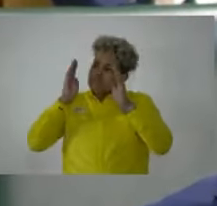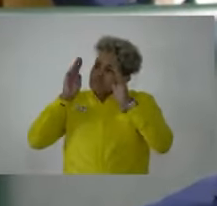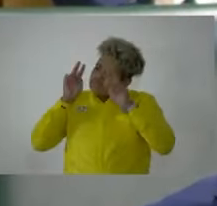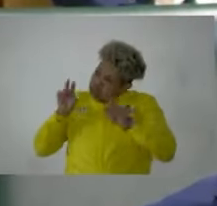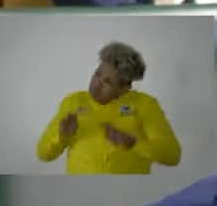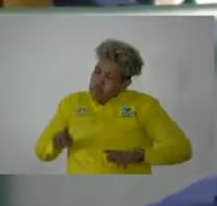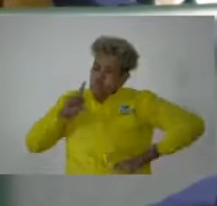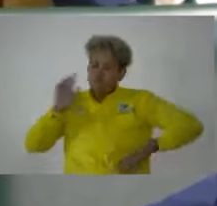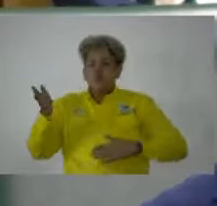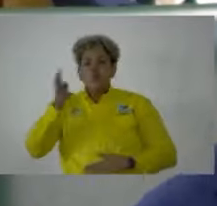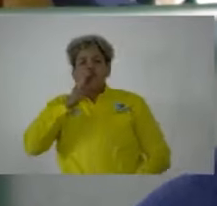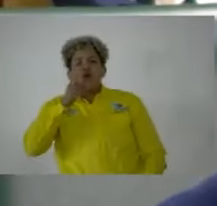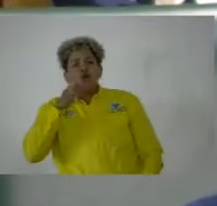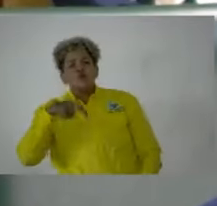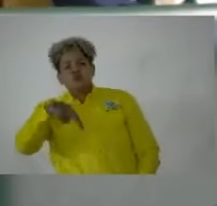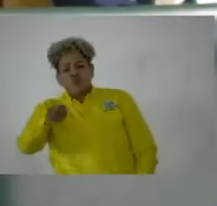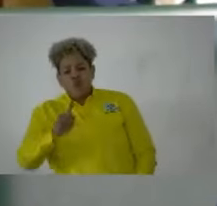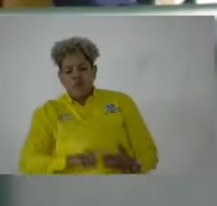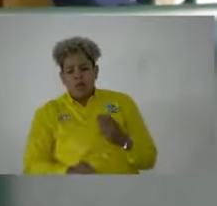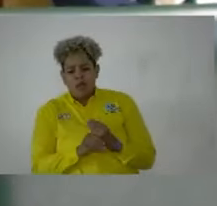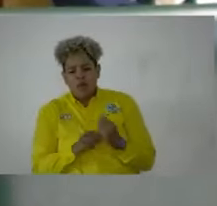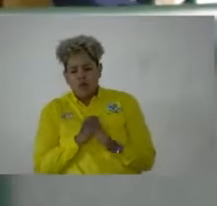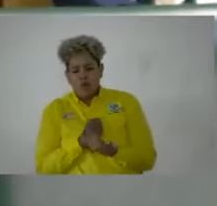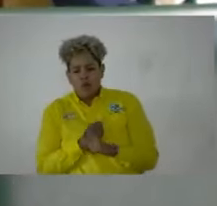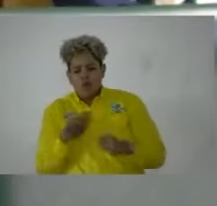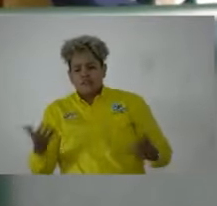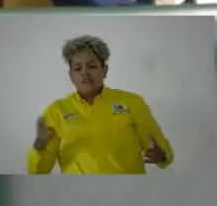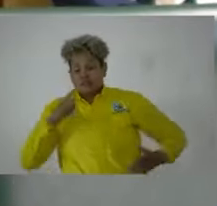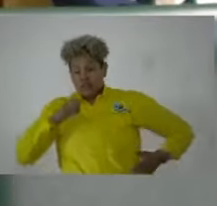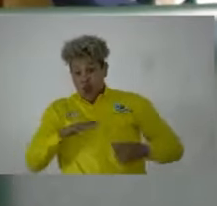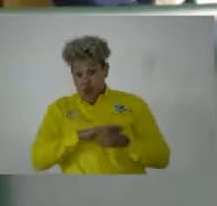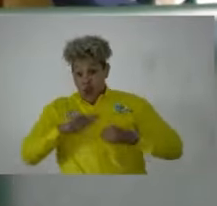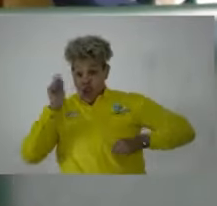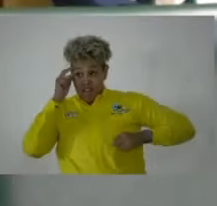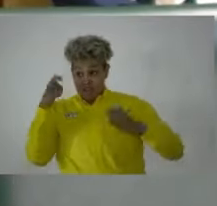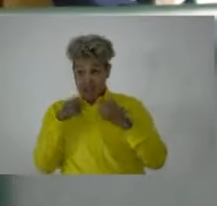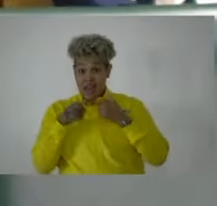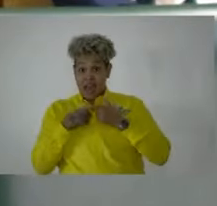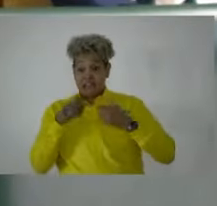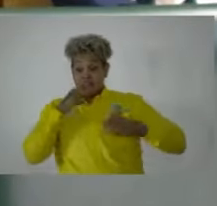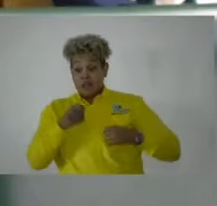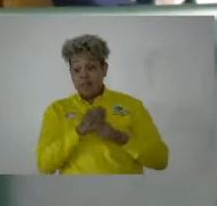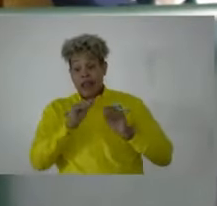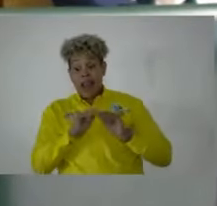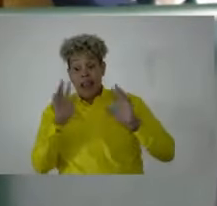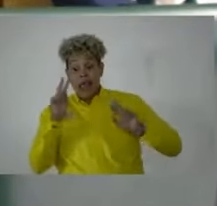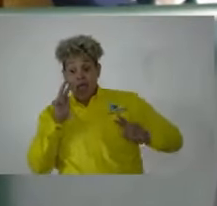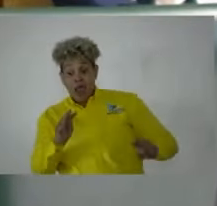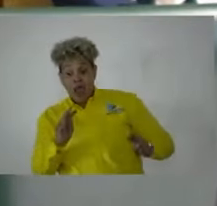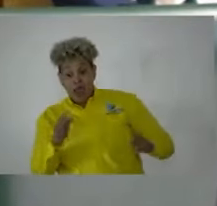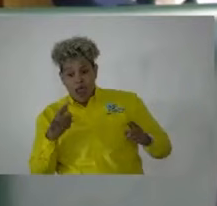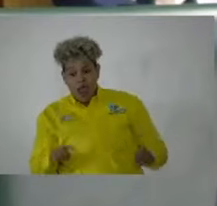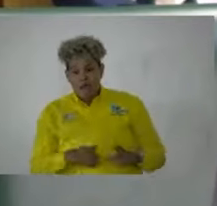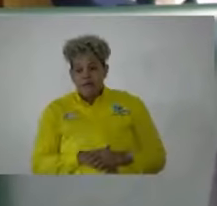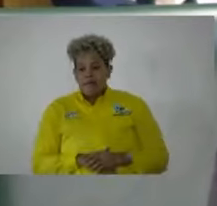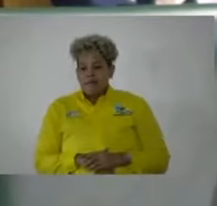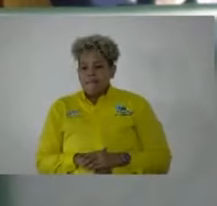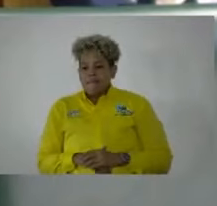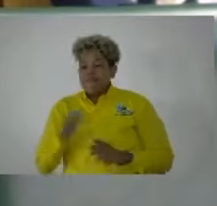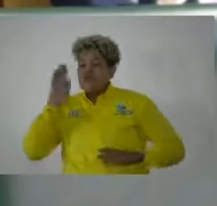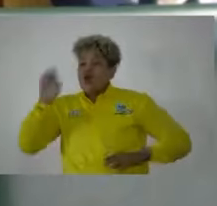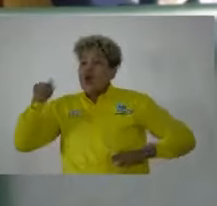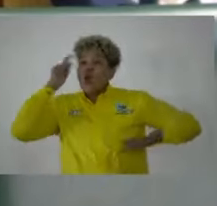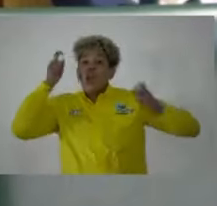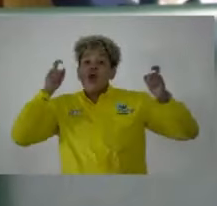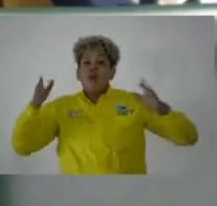to water, roads, and works. The local government elections made this clear. All governance